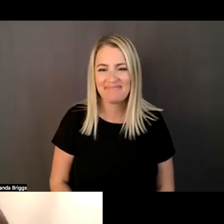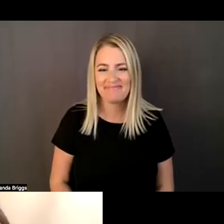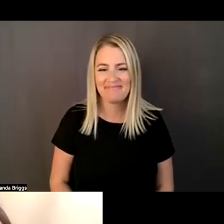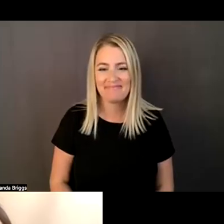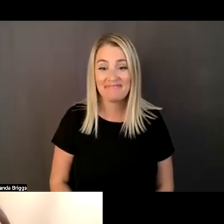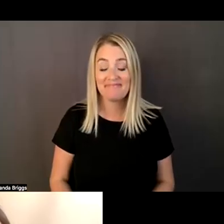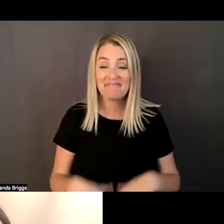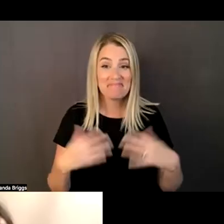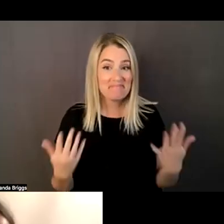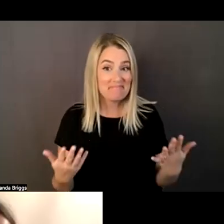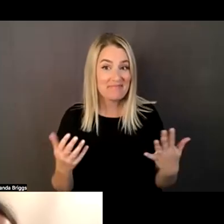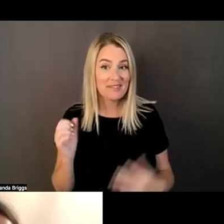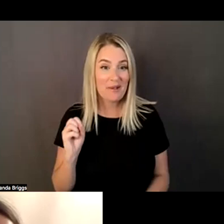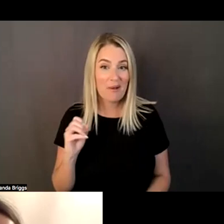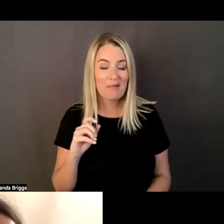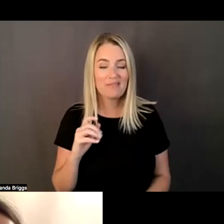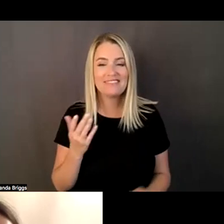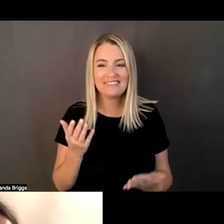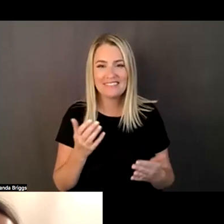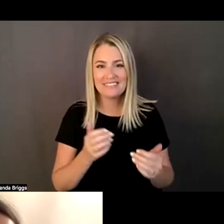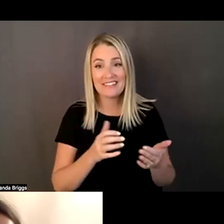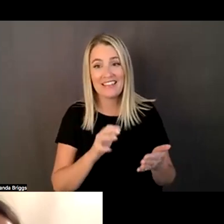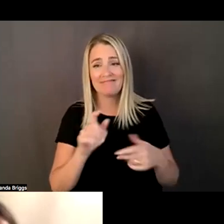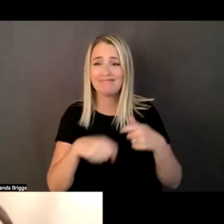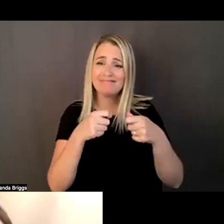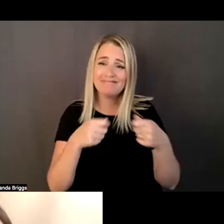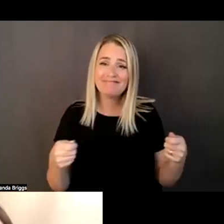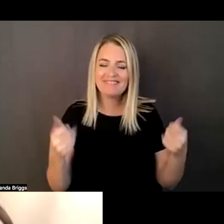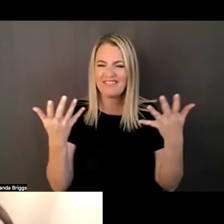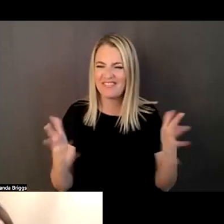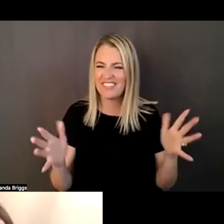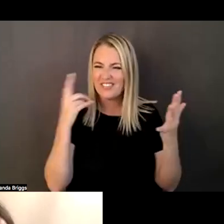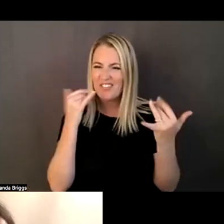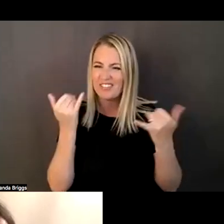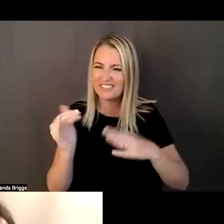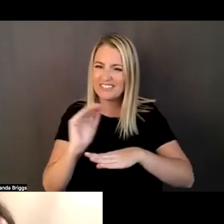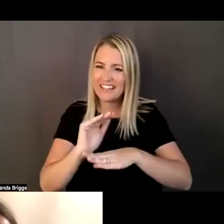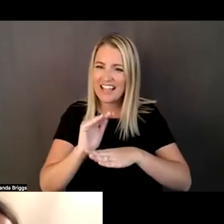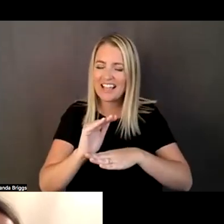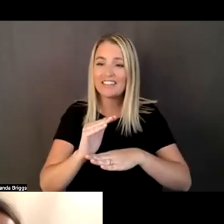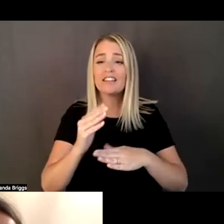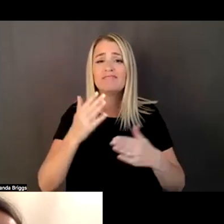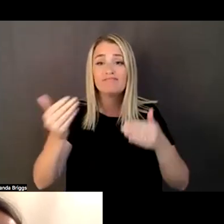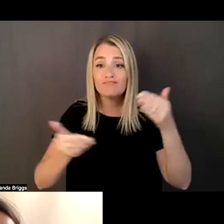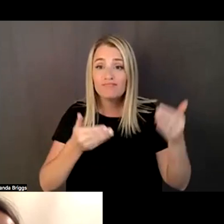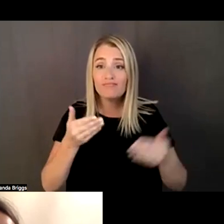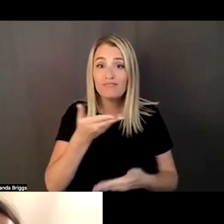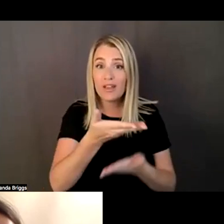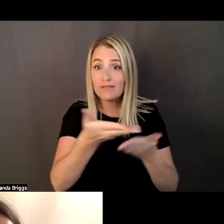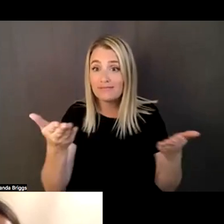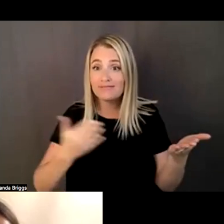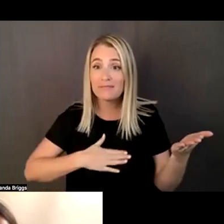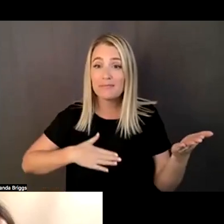And so with that, that's the end of our gathering for tonight. I'd love to invite folks to check